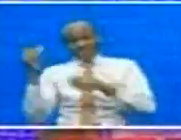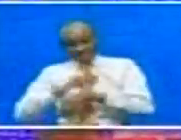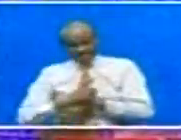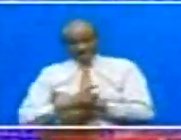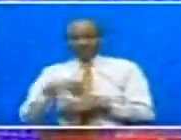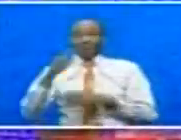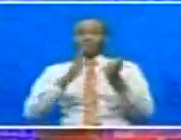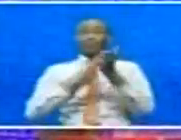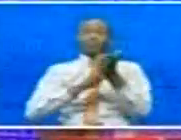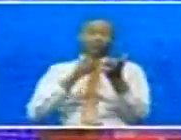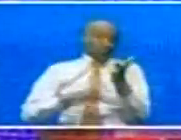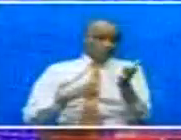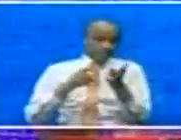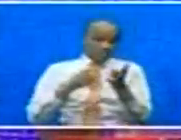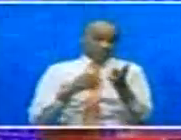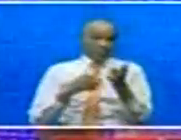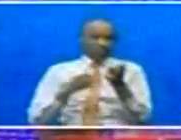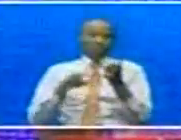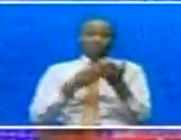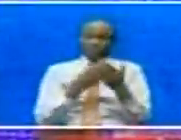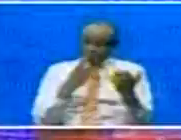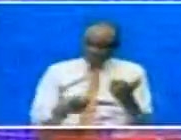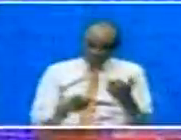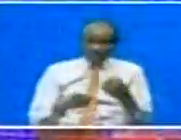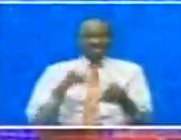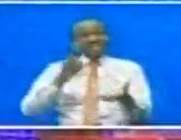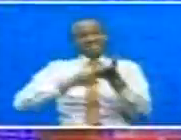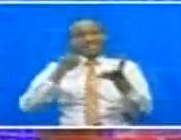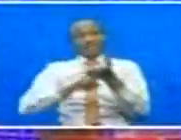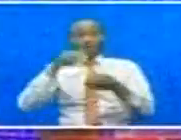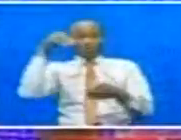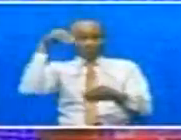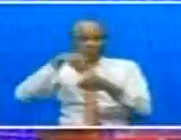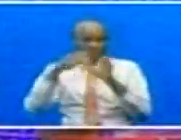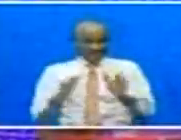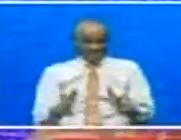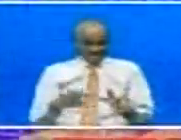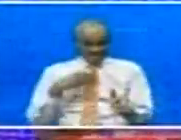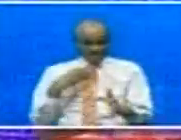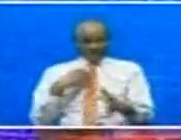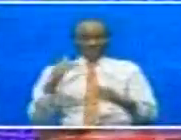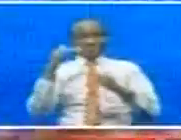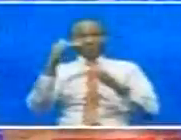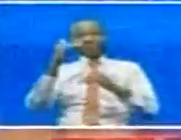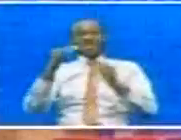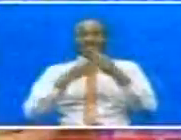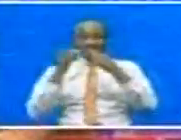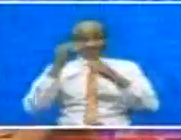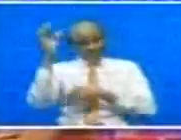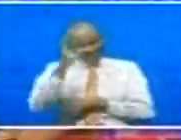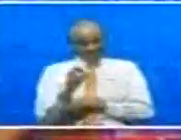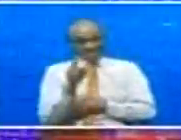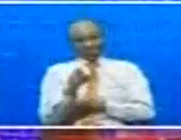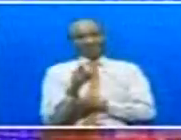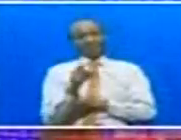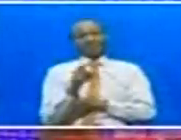also proposing registration of voters to reach a threshold of 80%